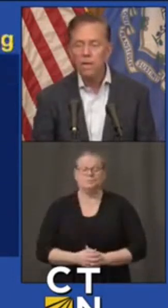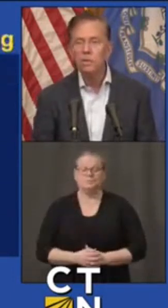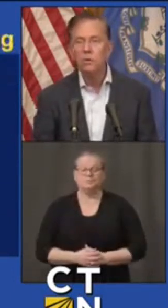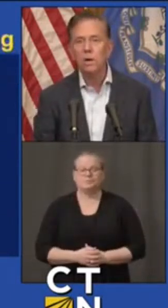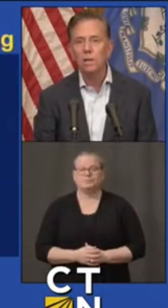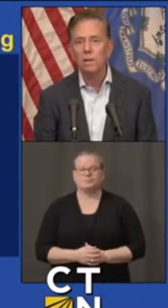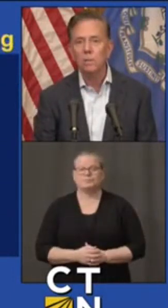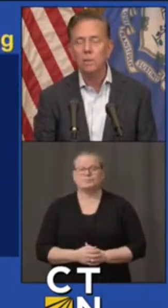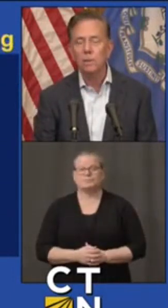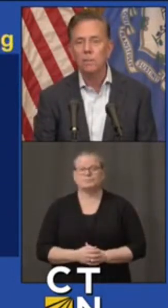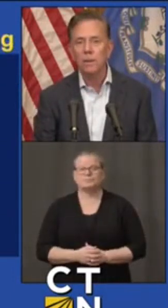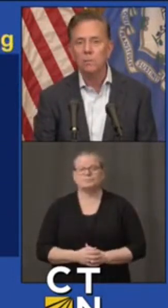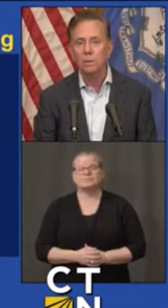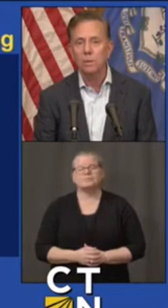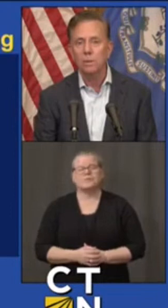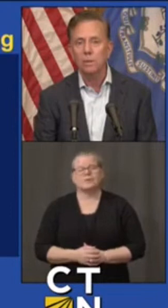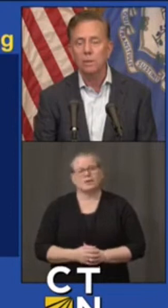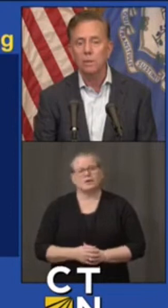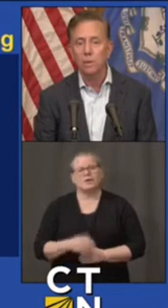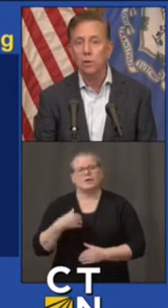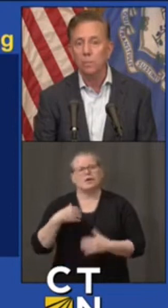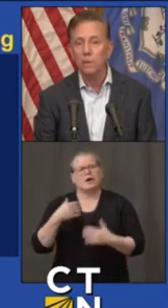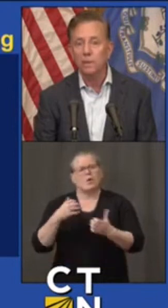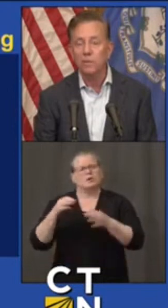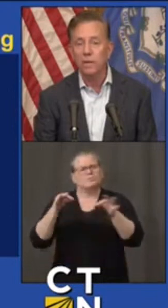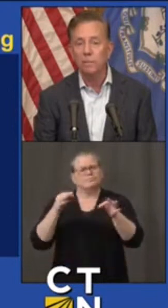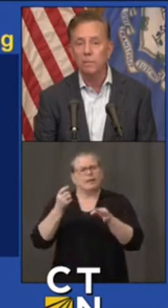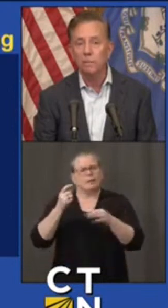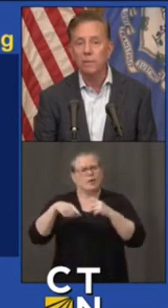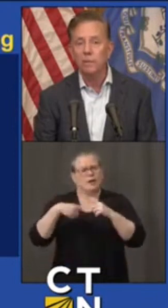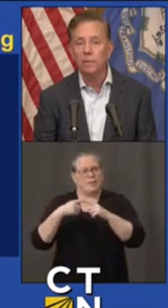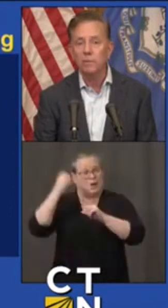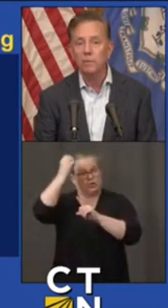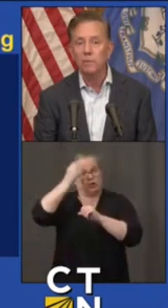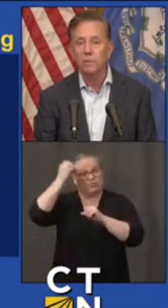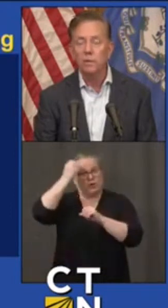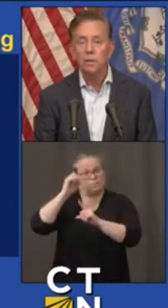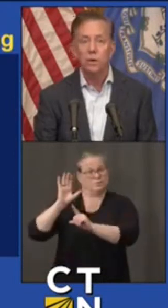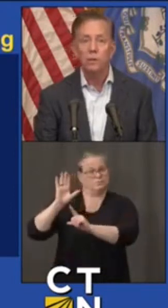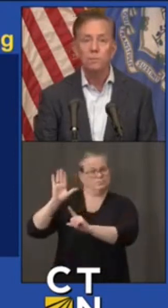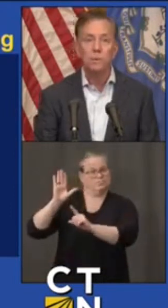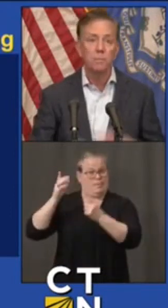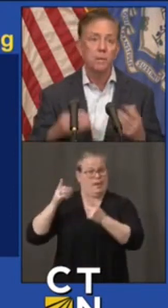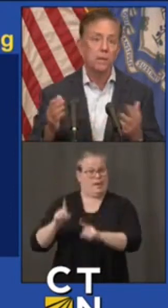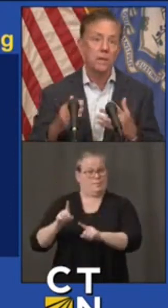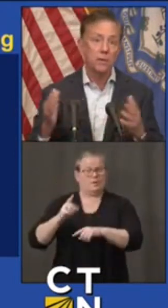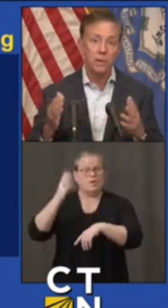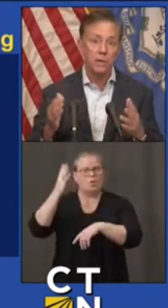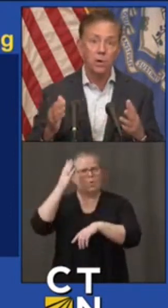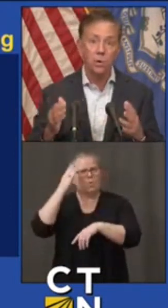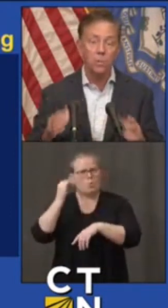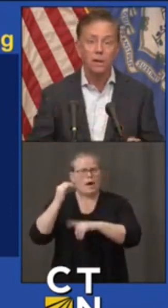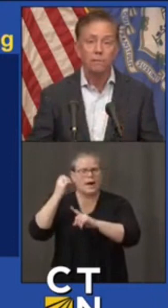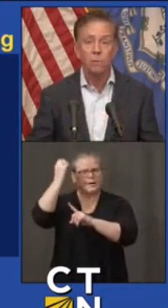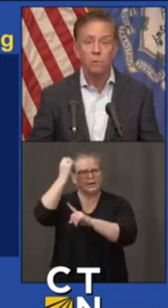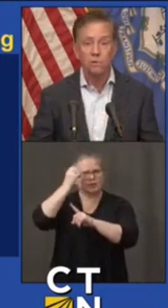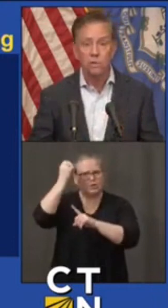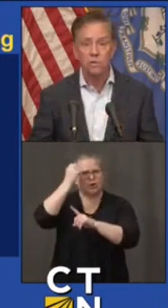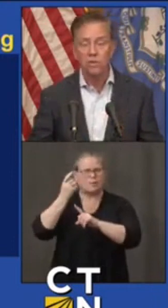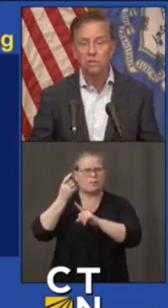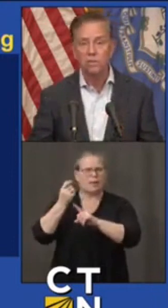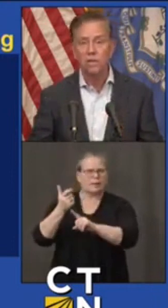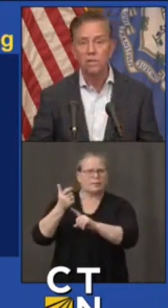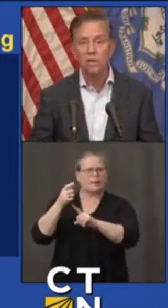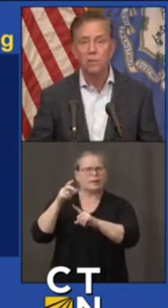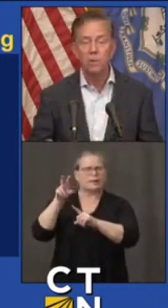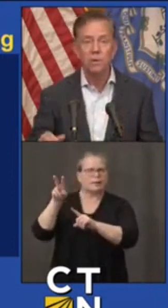wanted to talk a little bit about the European example, because Europe's been a bit the canary in the coal mine for us in the sense